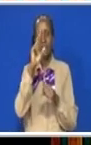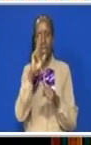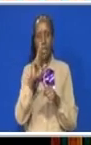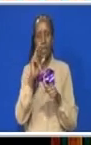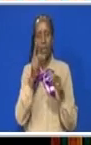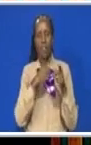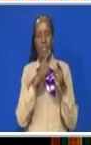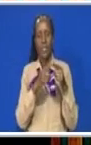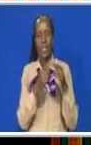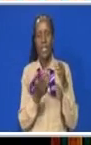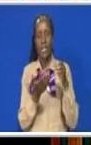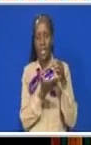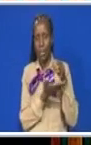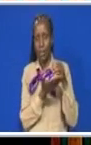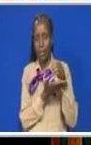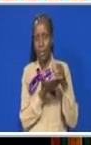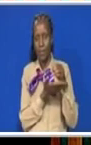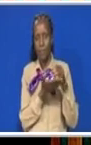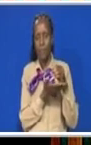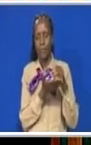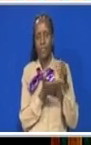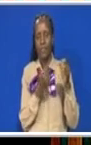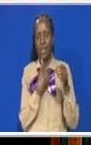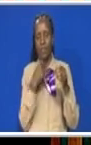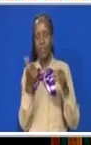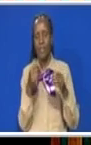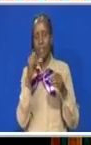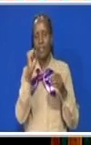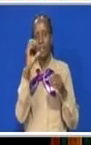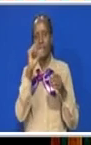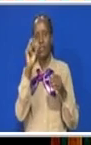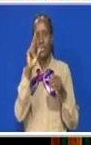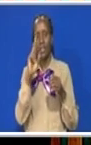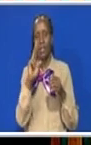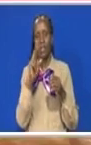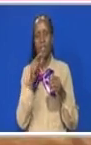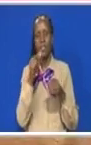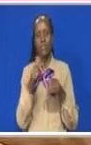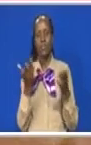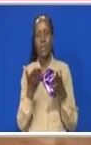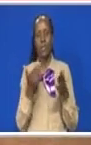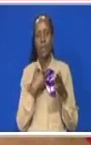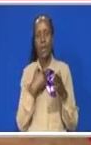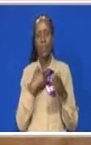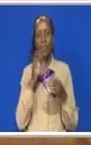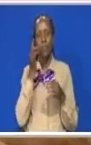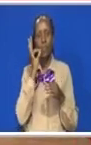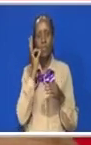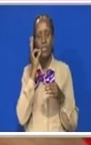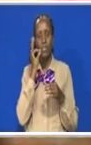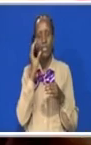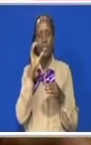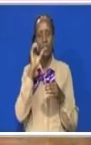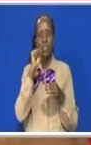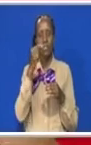I hope you're seeing at the base here we have another scar, and this is where we have the fruit stalk